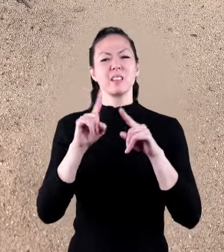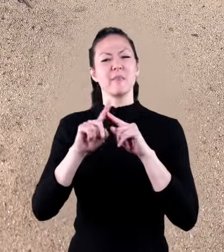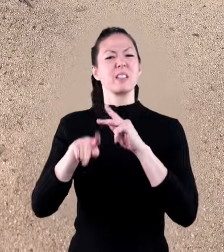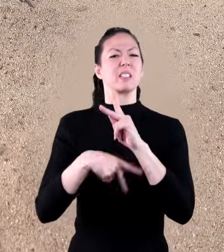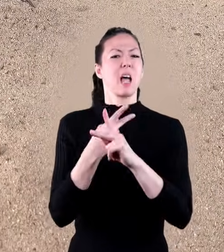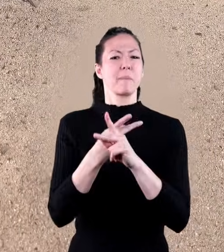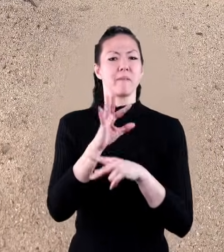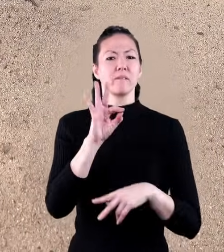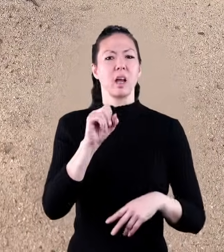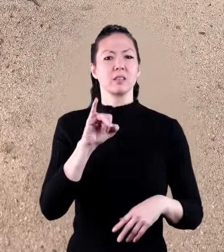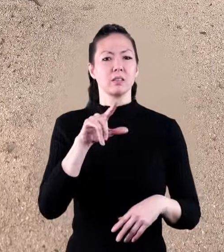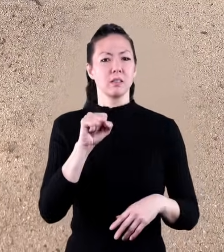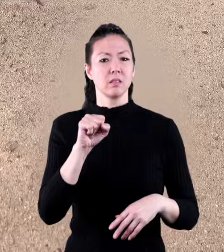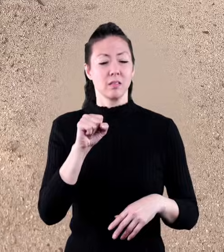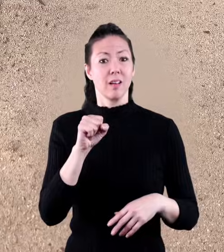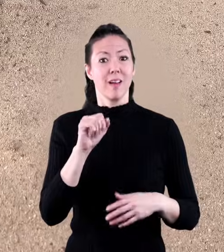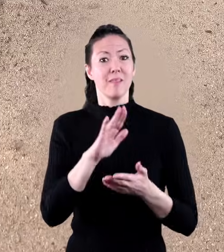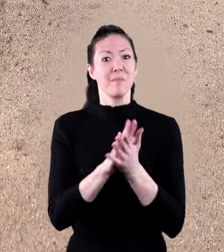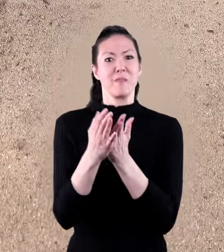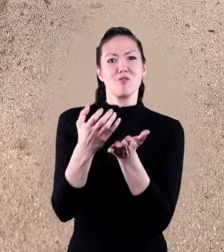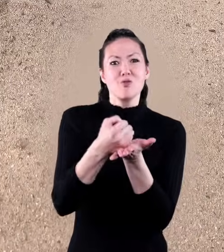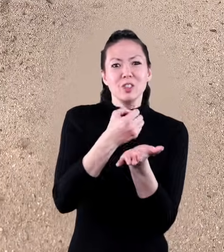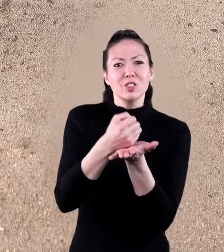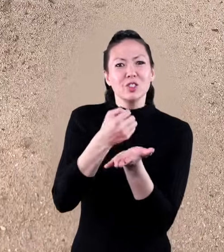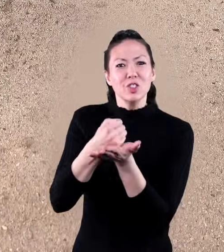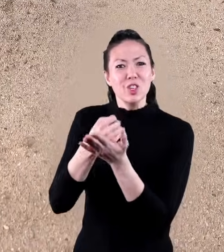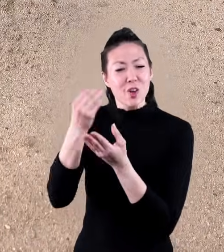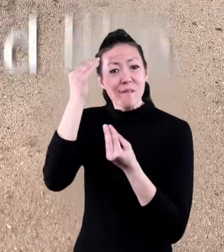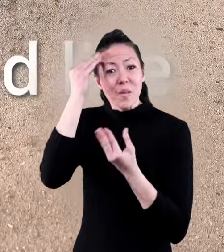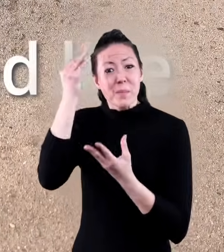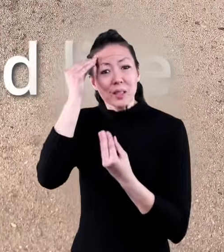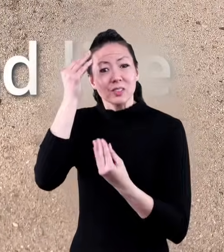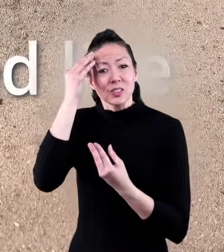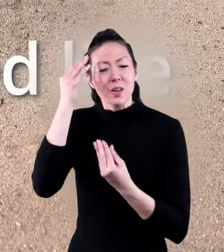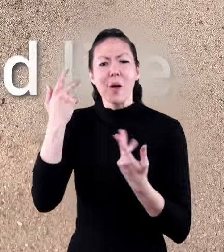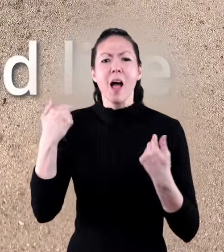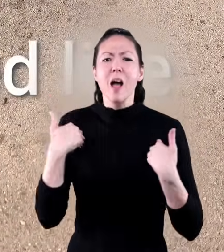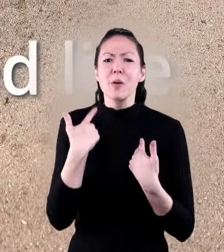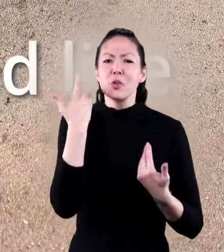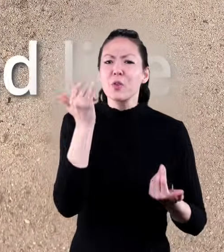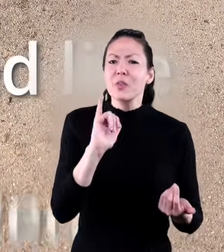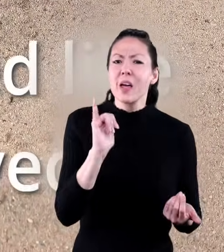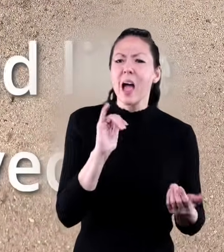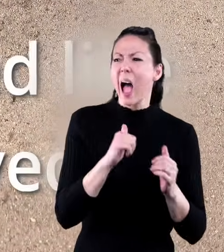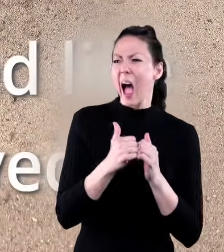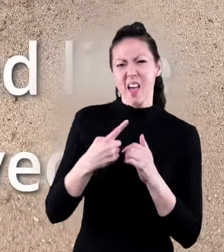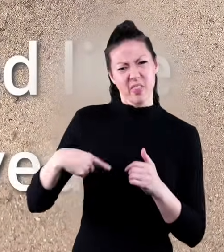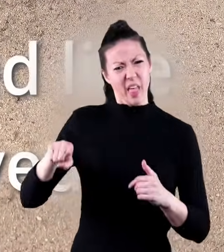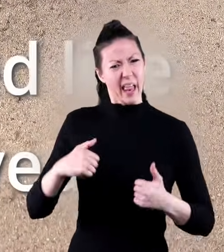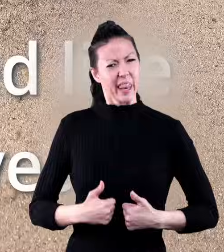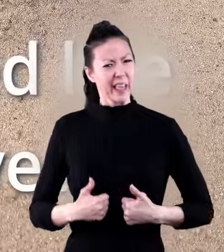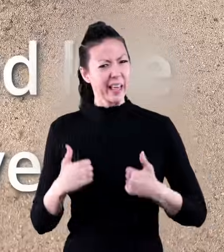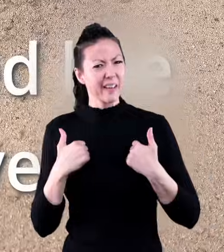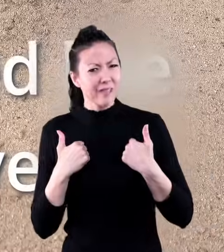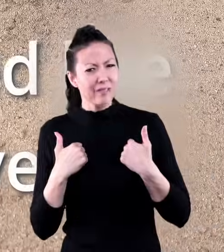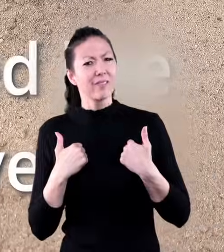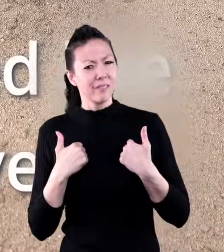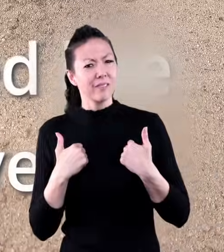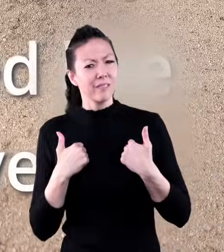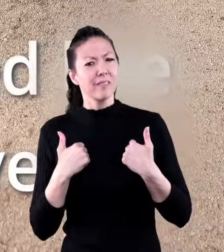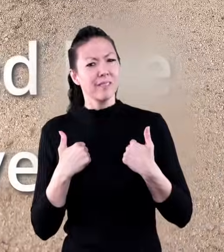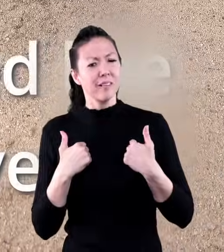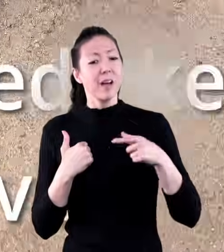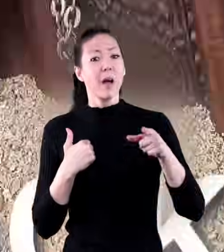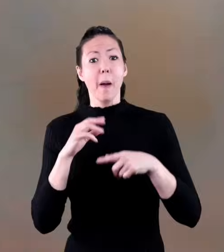fossils, they can offer a treasure trove of information about what animals looked like and how they lived. And also,